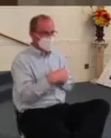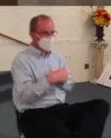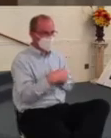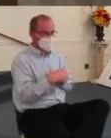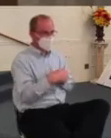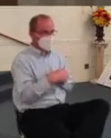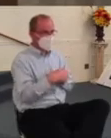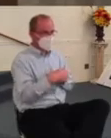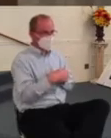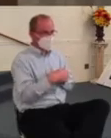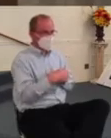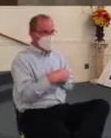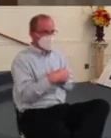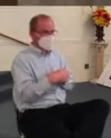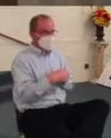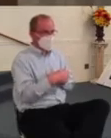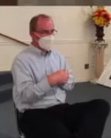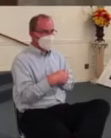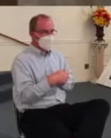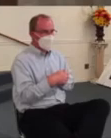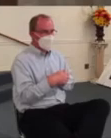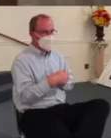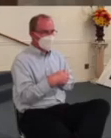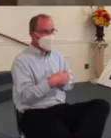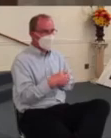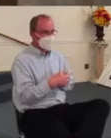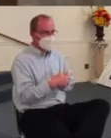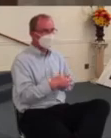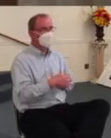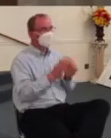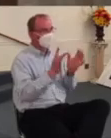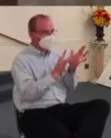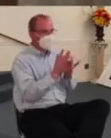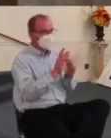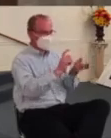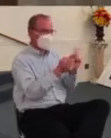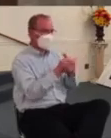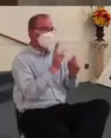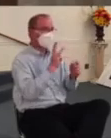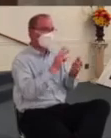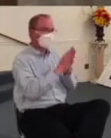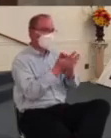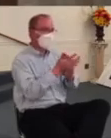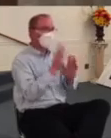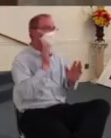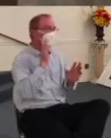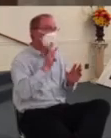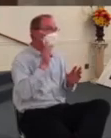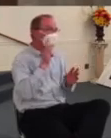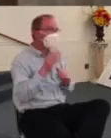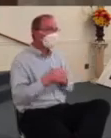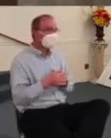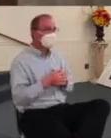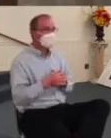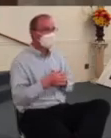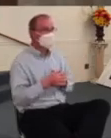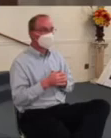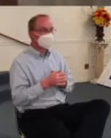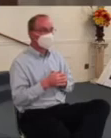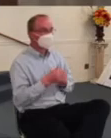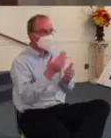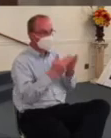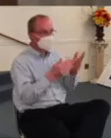the water into wine. Apparently, some want to make something special of